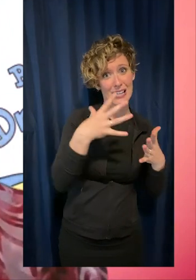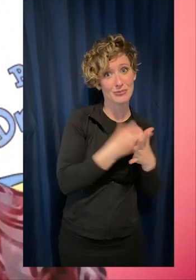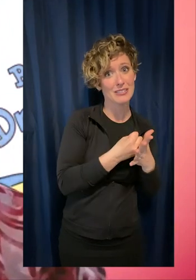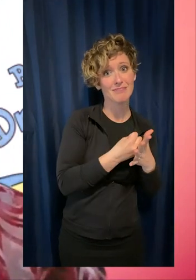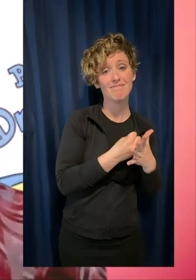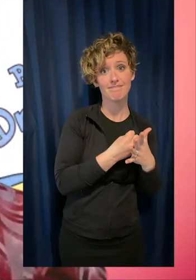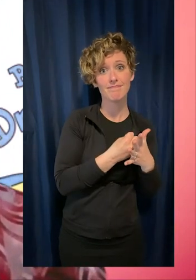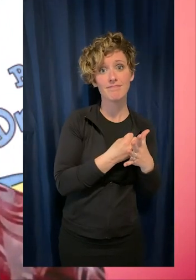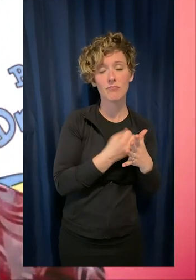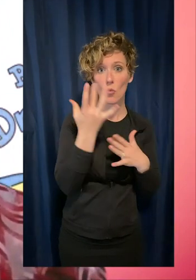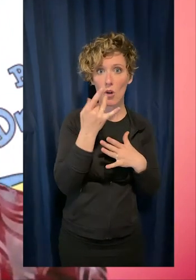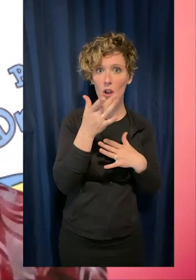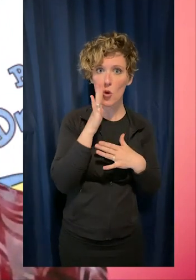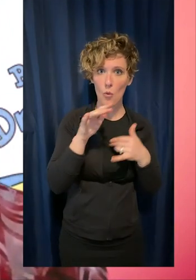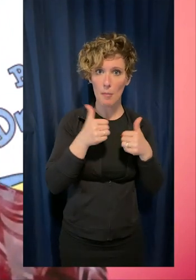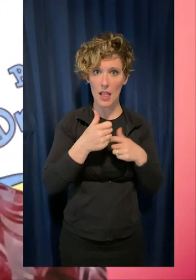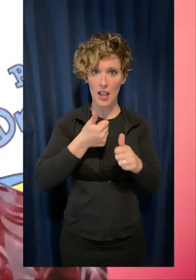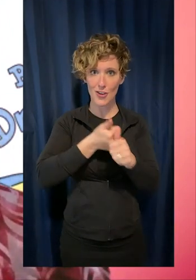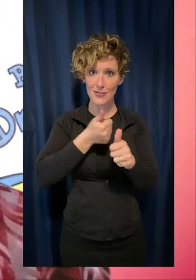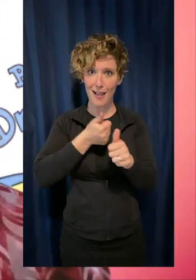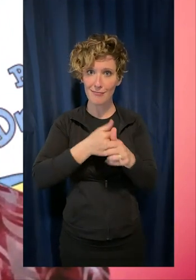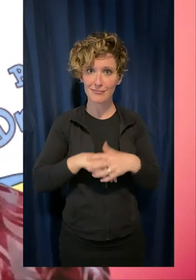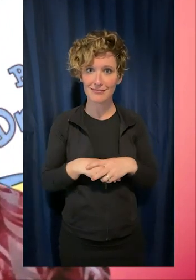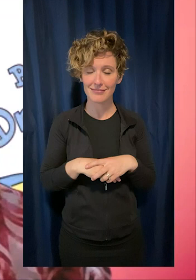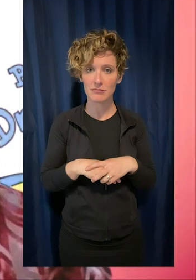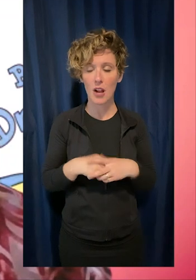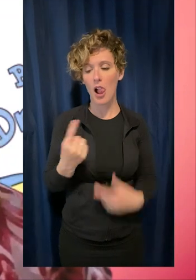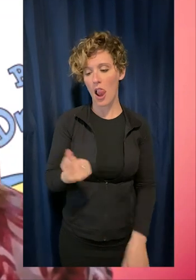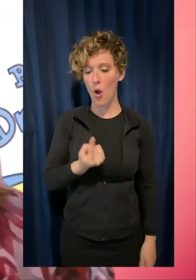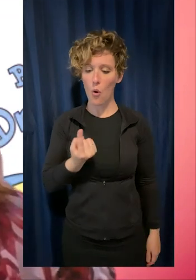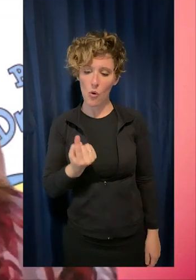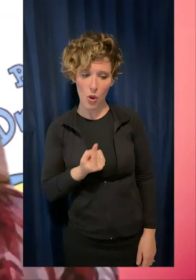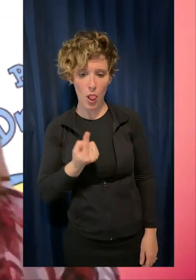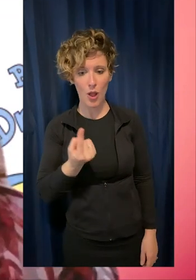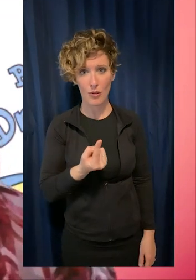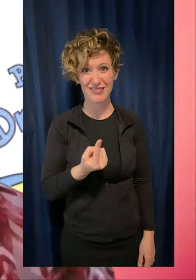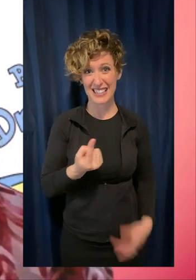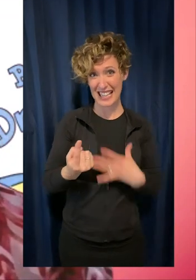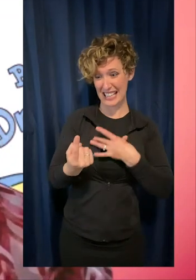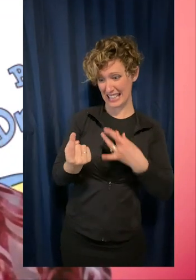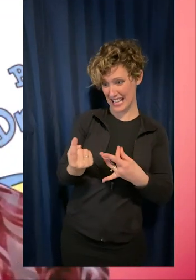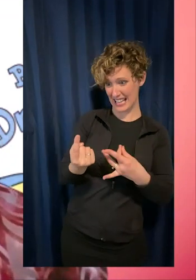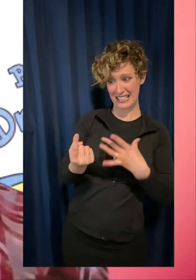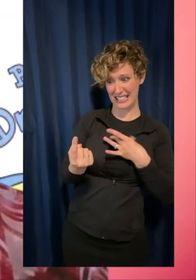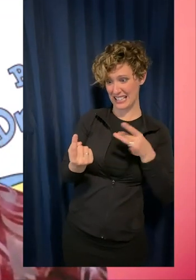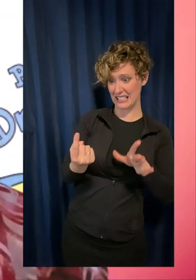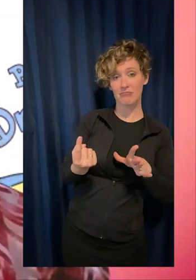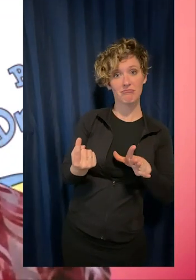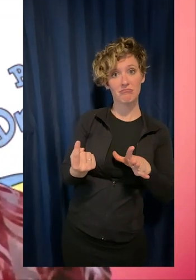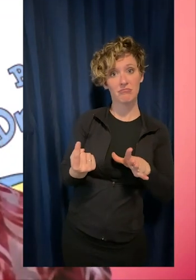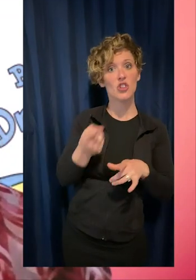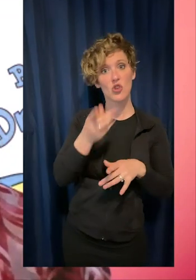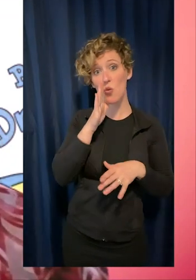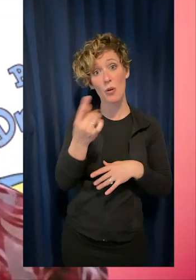you. All alone, whether you like it or not, alone will be something you'll be quite a lot. And when